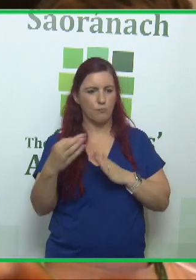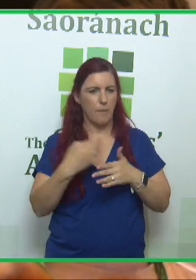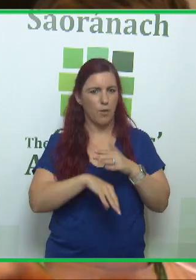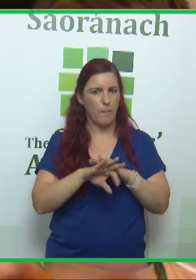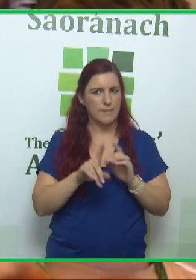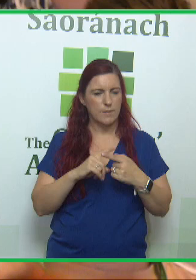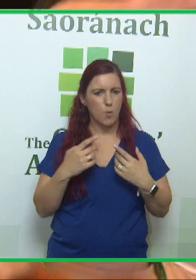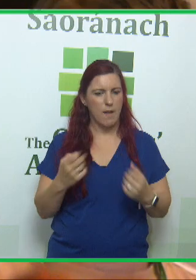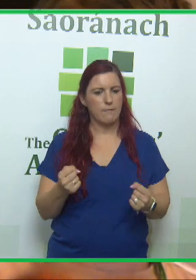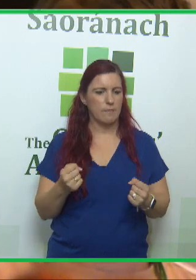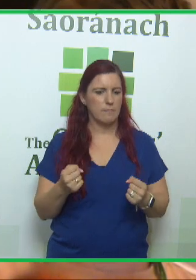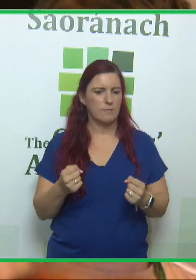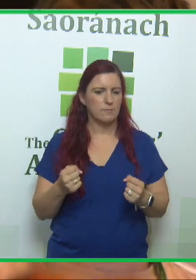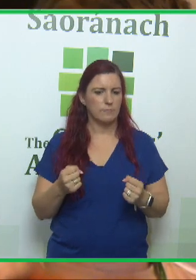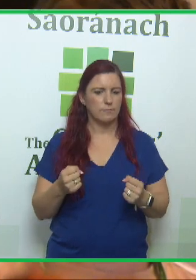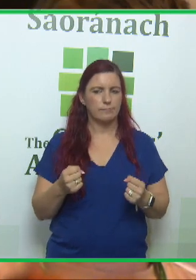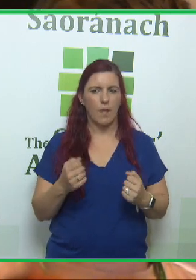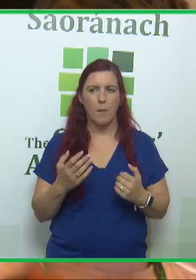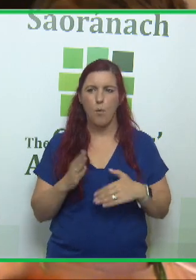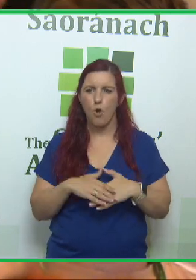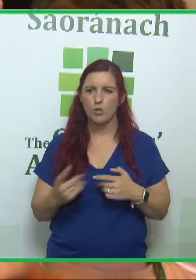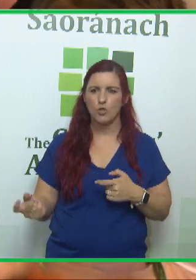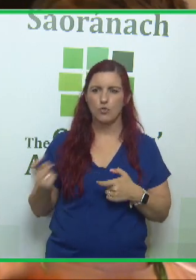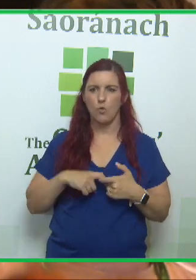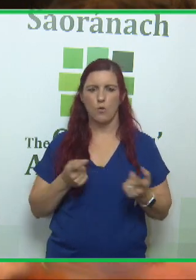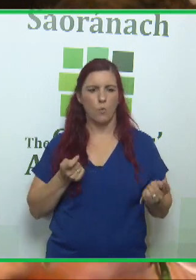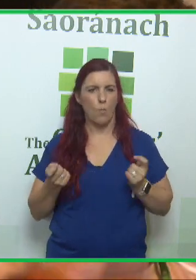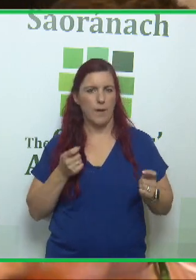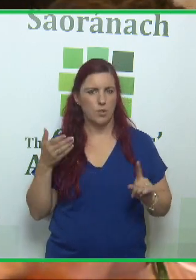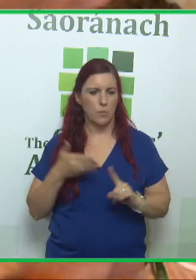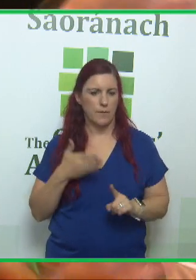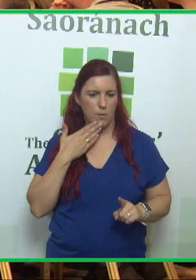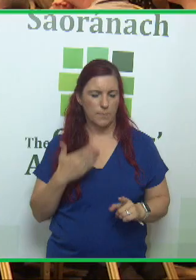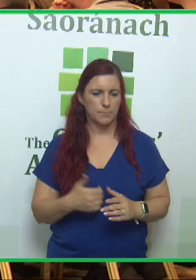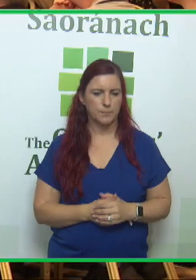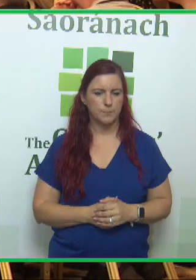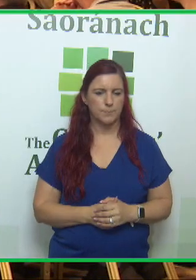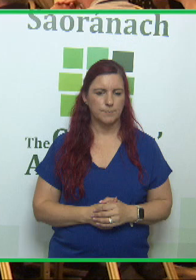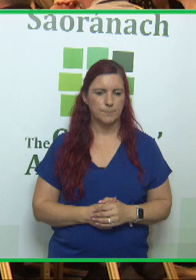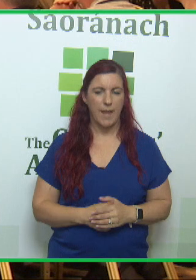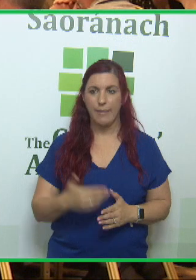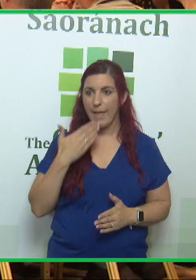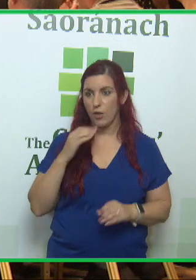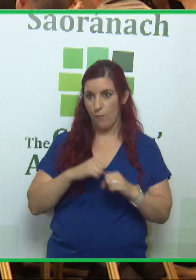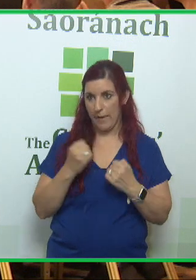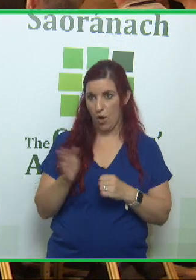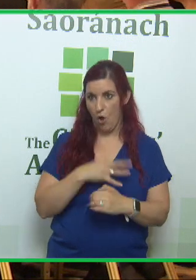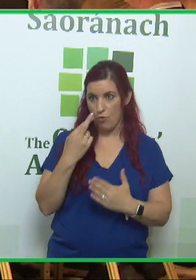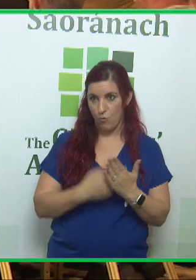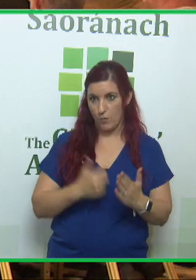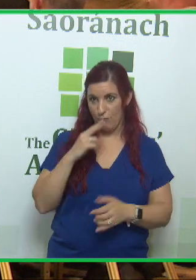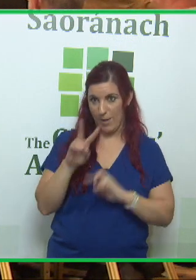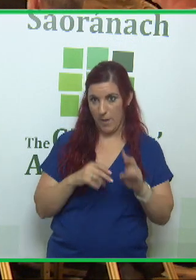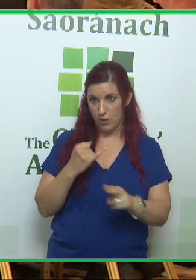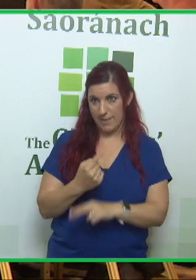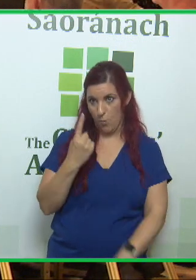and to have a government, a joined up, coordinated approach? Thank you. Thank you, Ciara, for breaking all rules. 3 questions put into 1. Well done. Yes, we